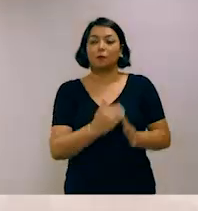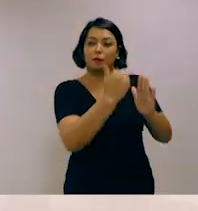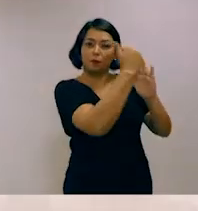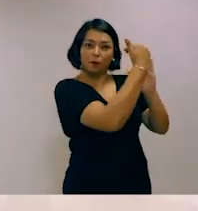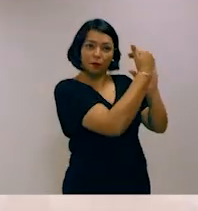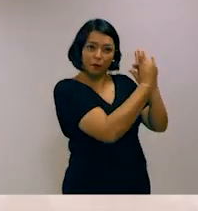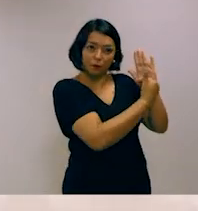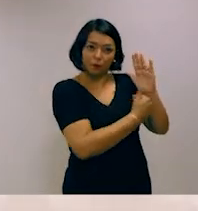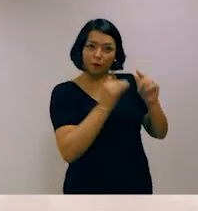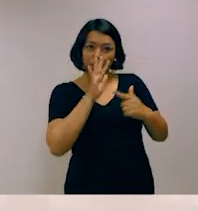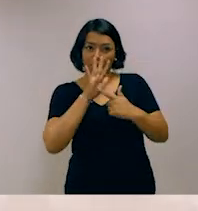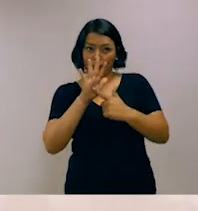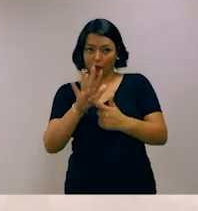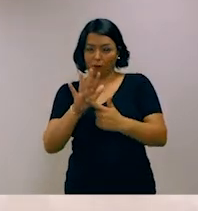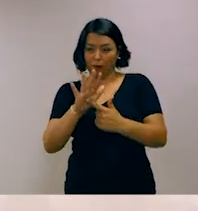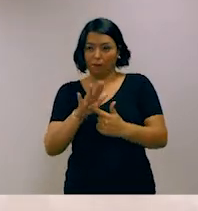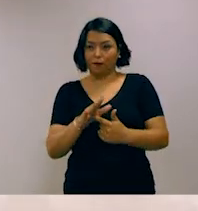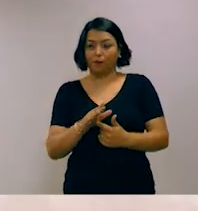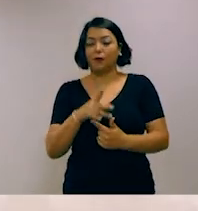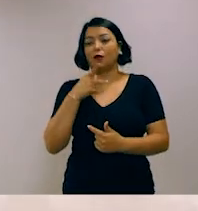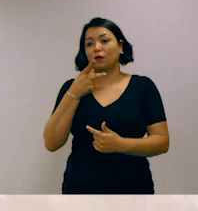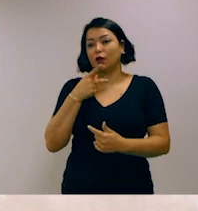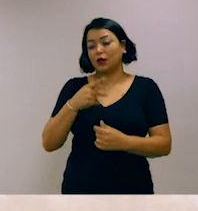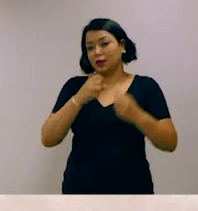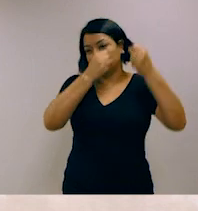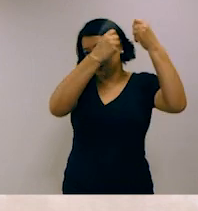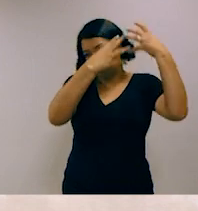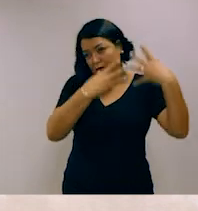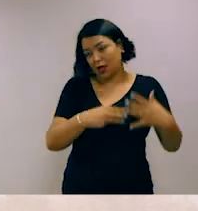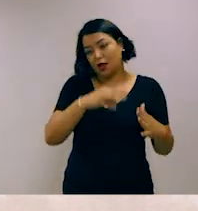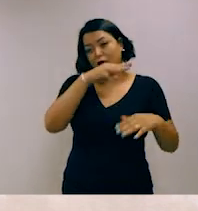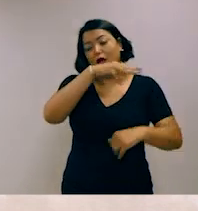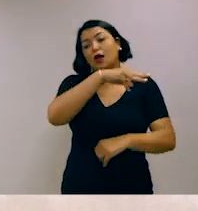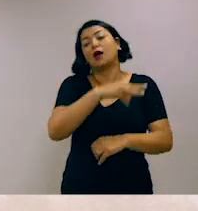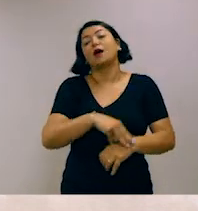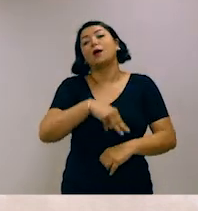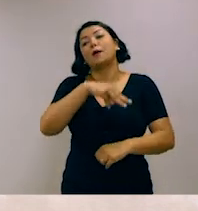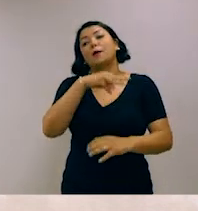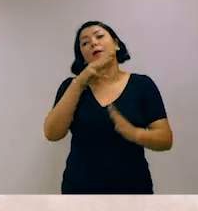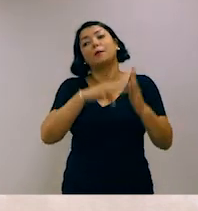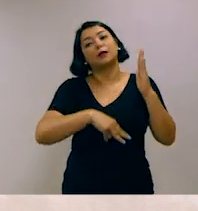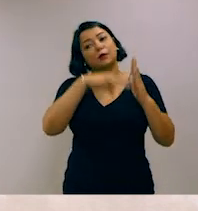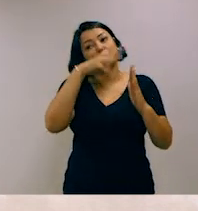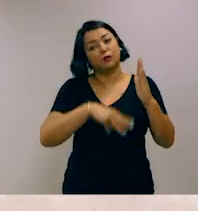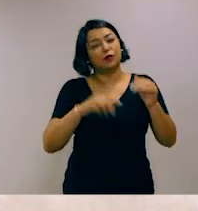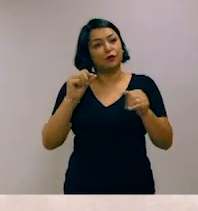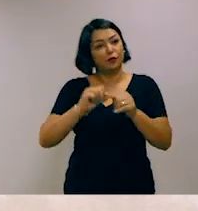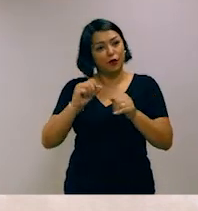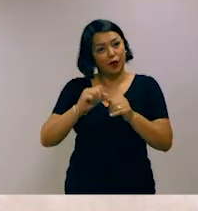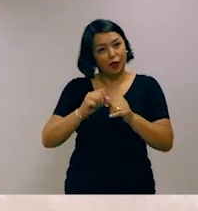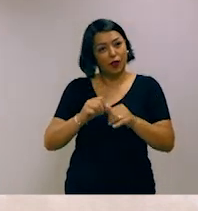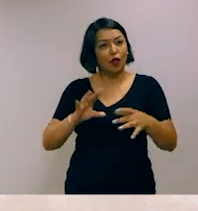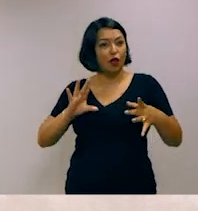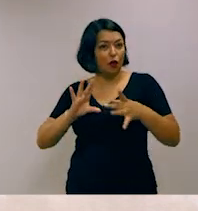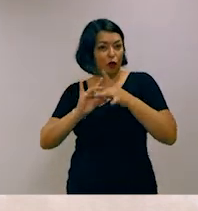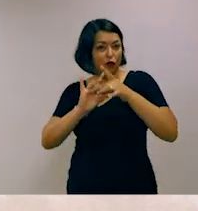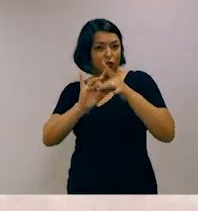And so what am I going to discuss with you this morning? I'm going to talk a little bit about the methodology I used,